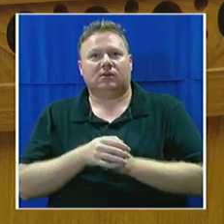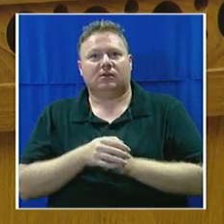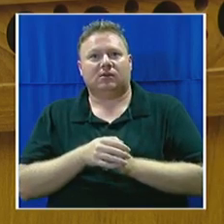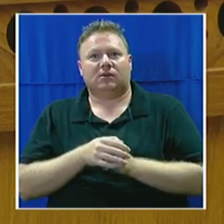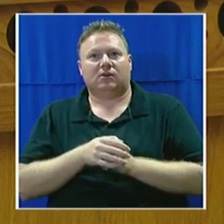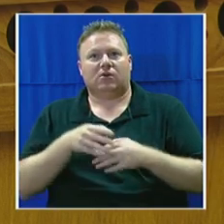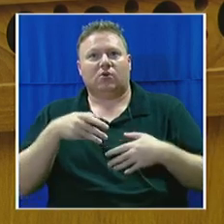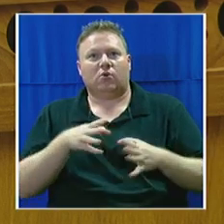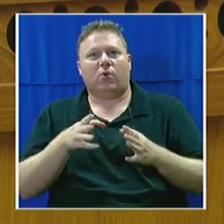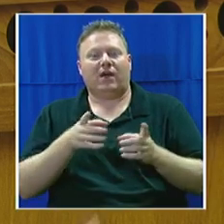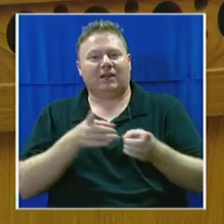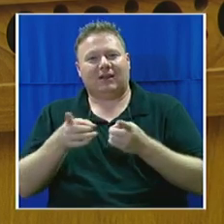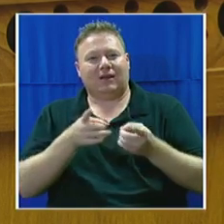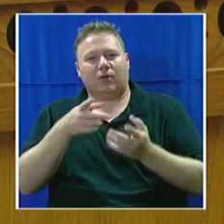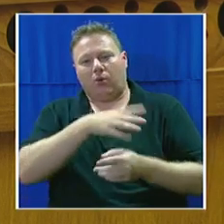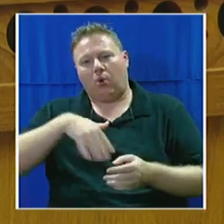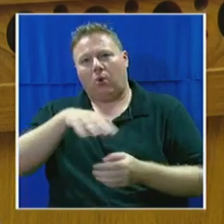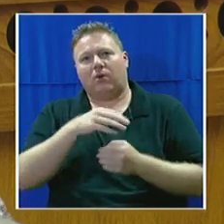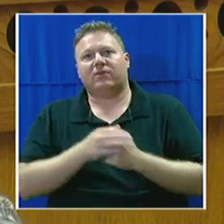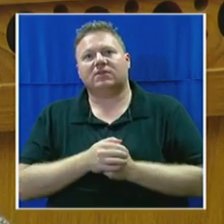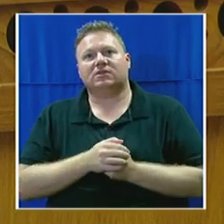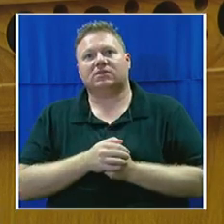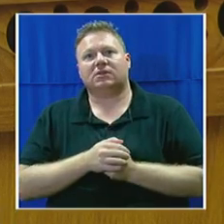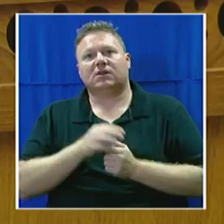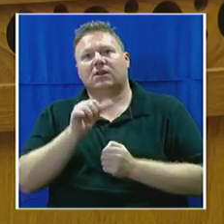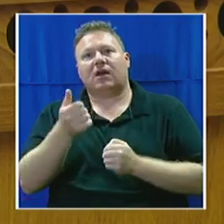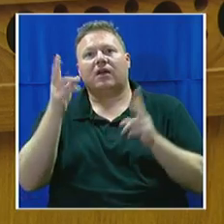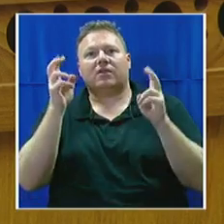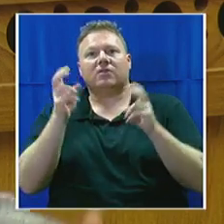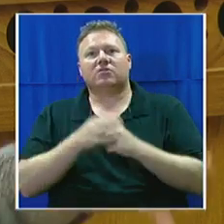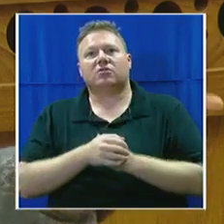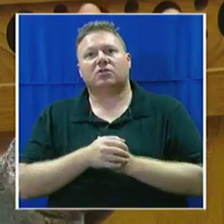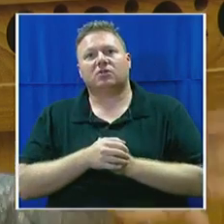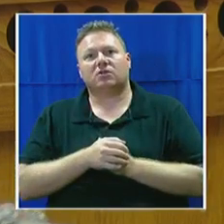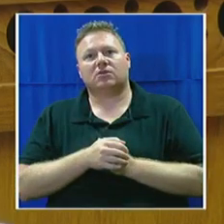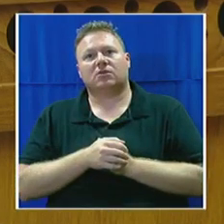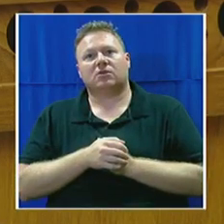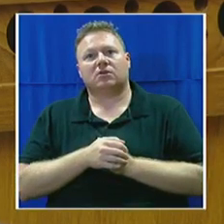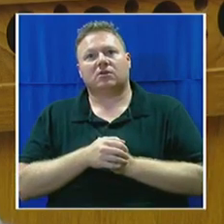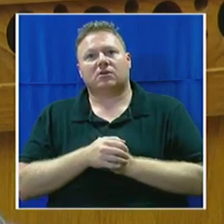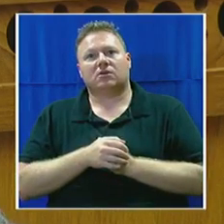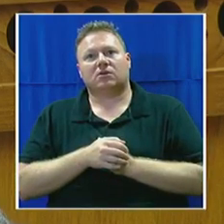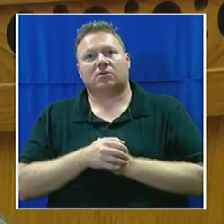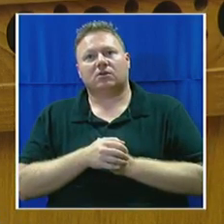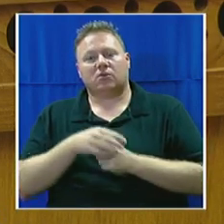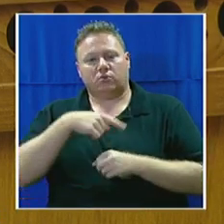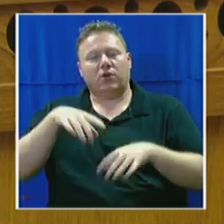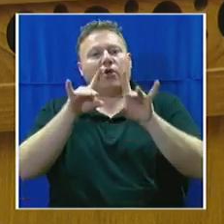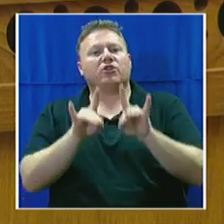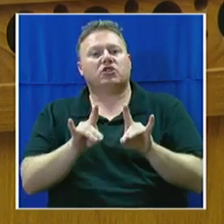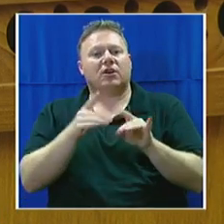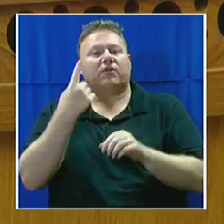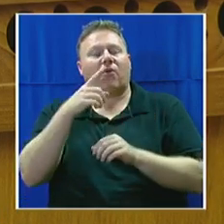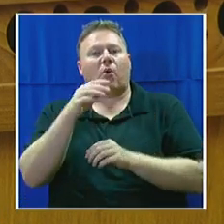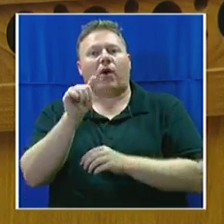effectively without communicating it. The other issue is singu-chair we-AU, sifanele singabi parochial in our approach. What we